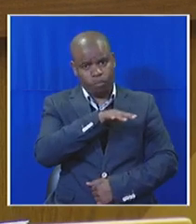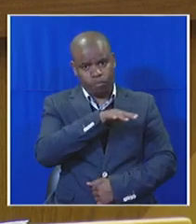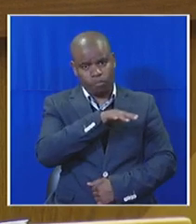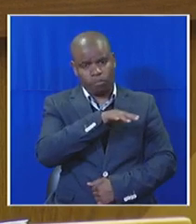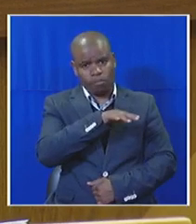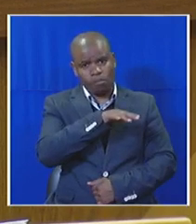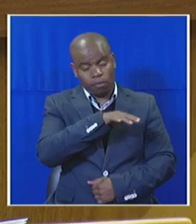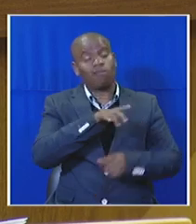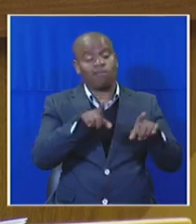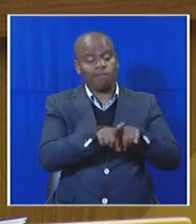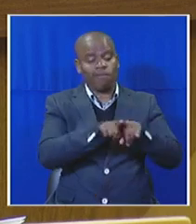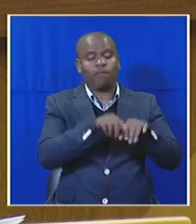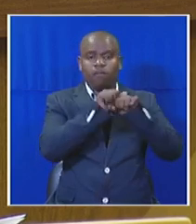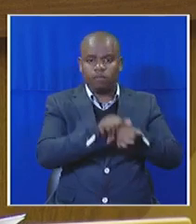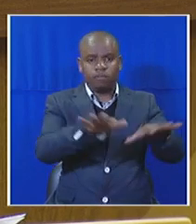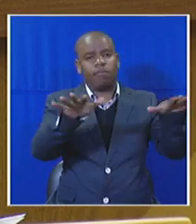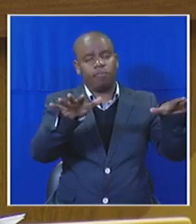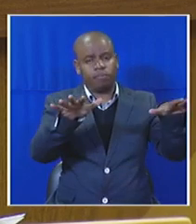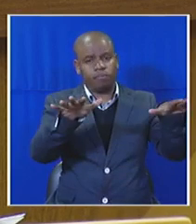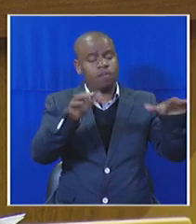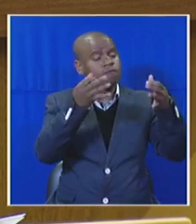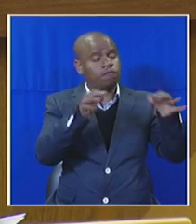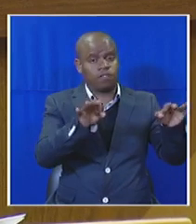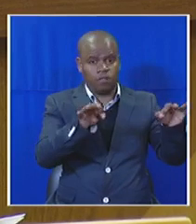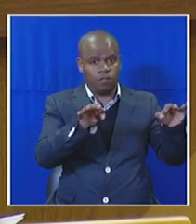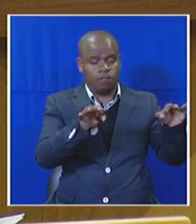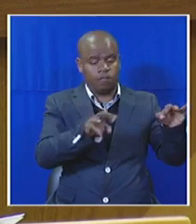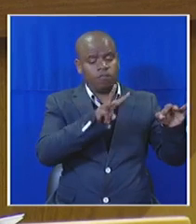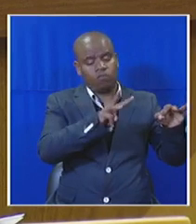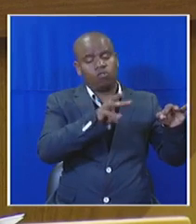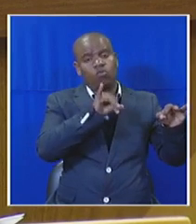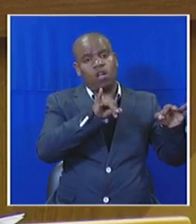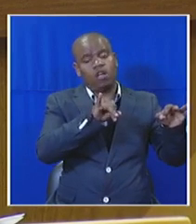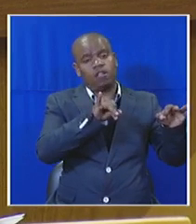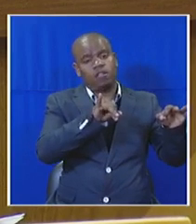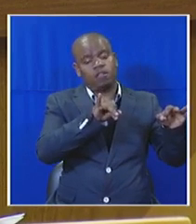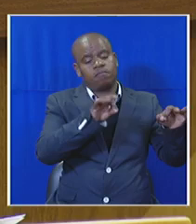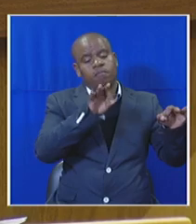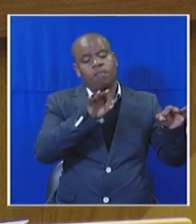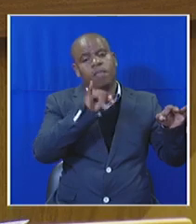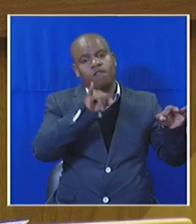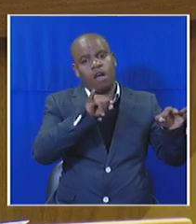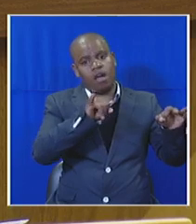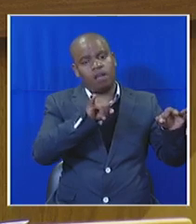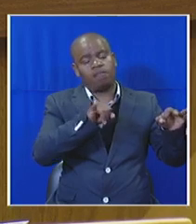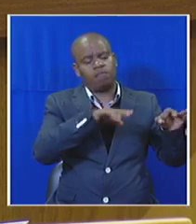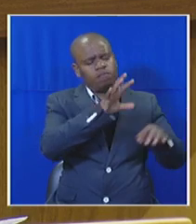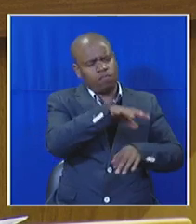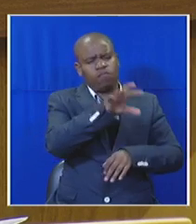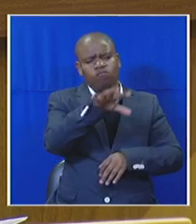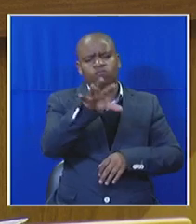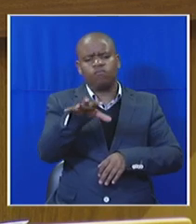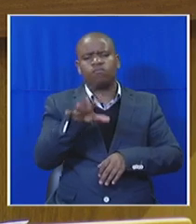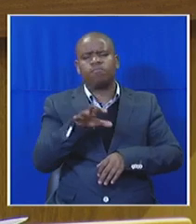has also introduced free Wi-Fi in areas such as Bramfontein and